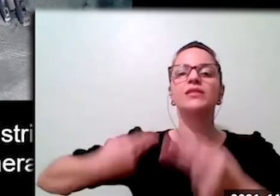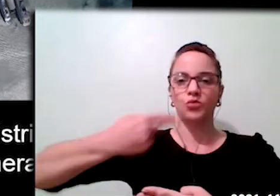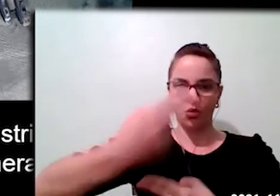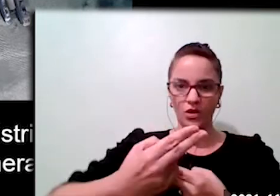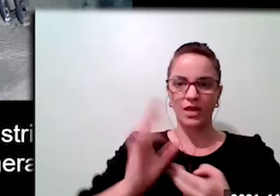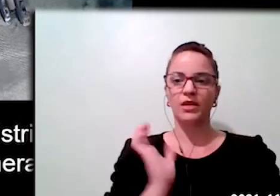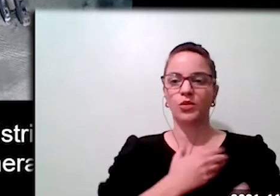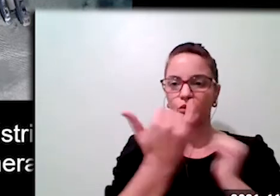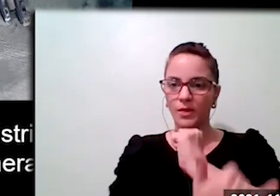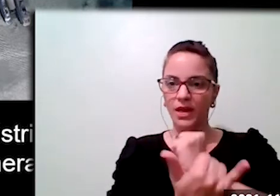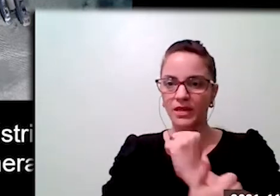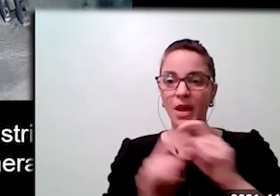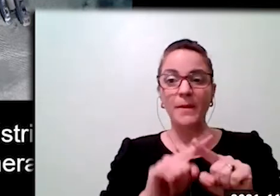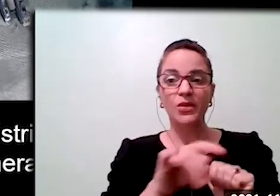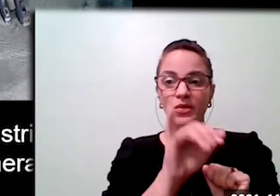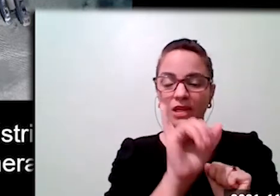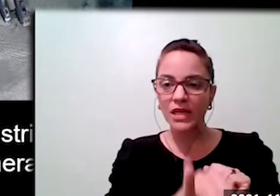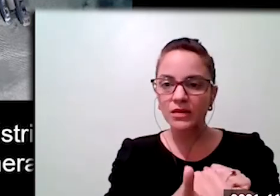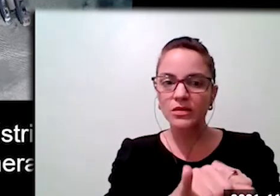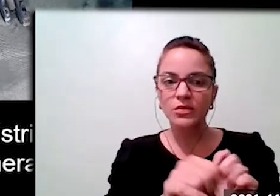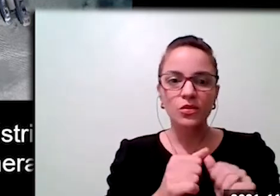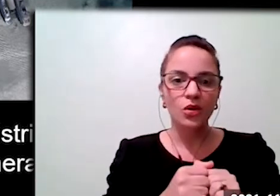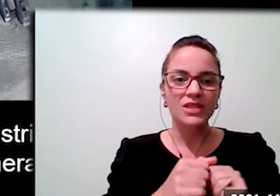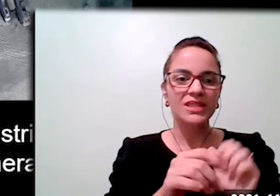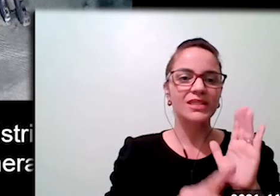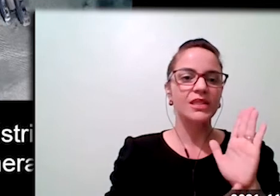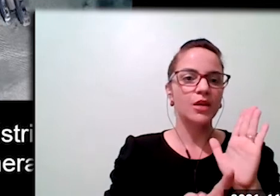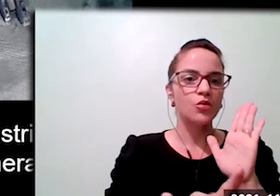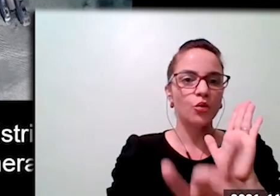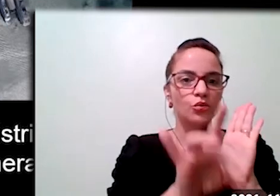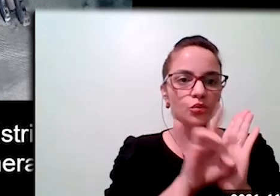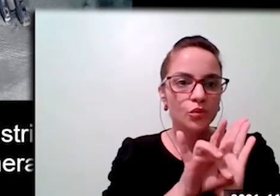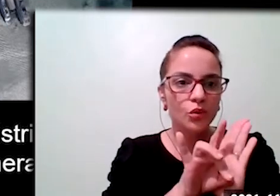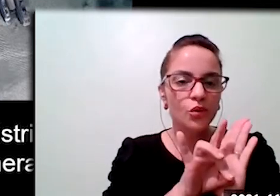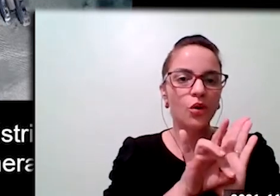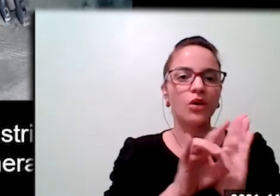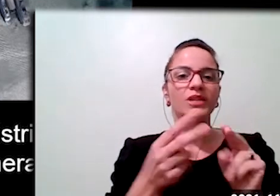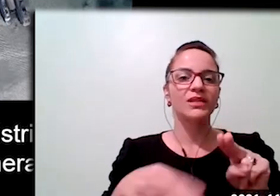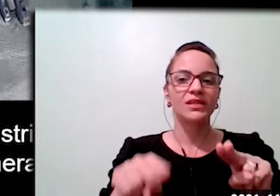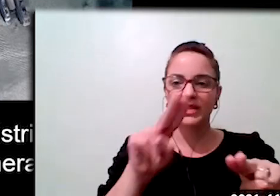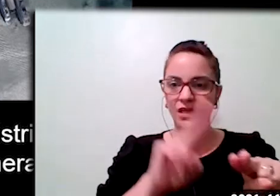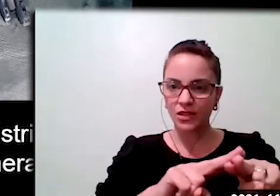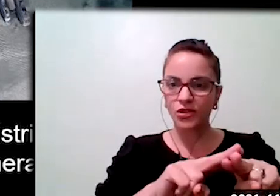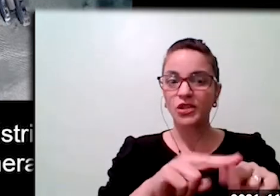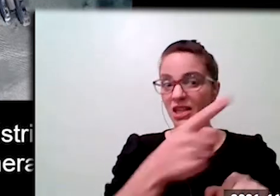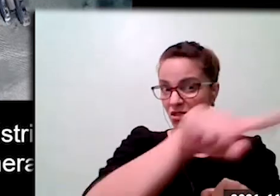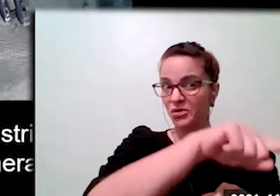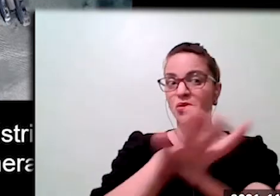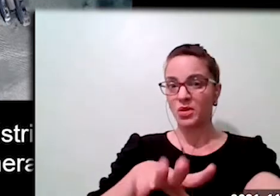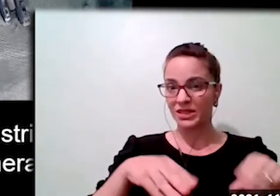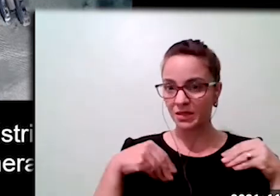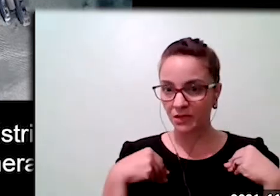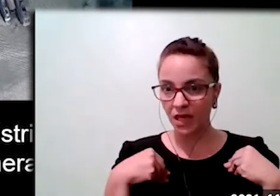This was our find. It was the National Register found that it was okay. And we